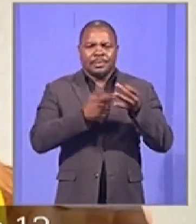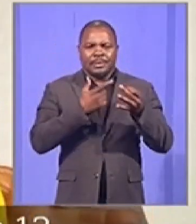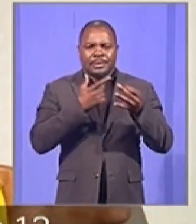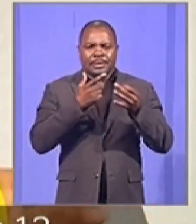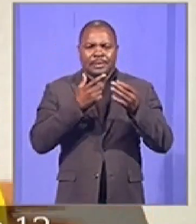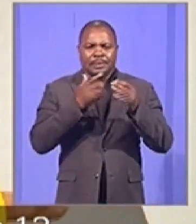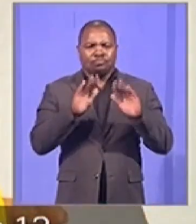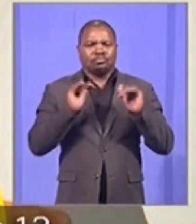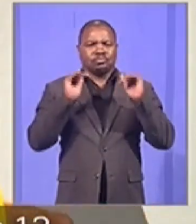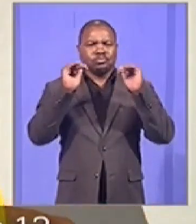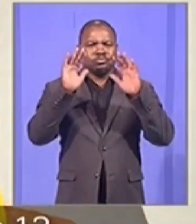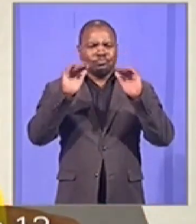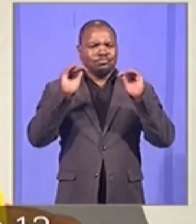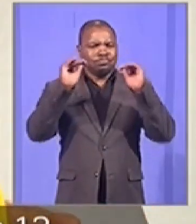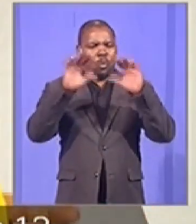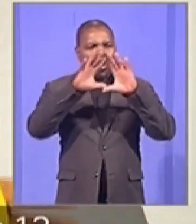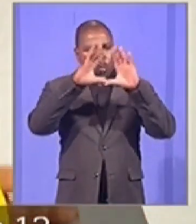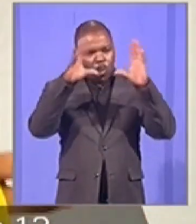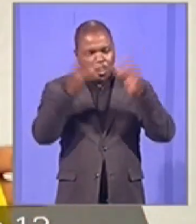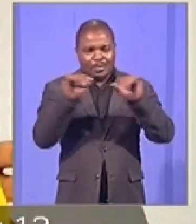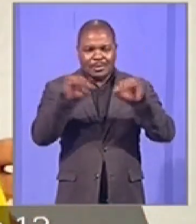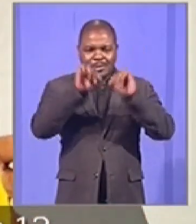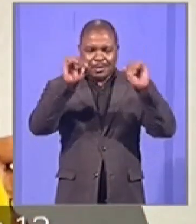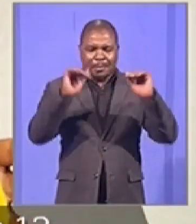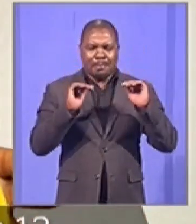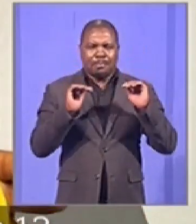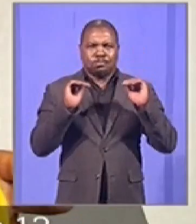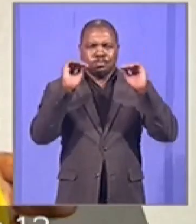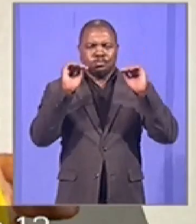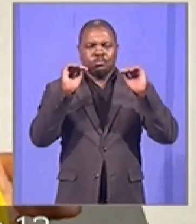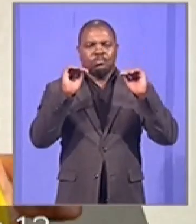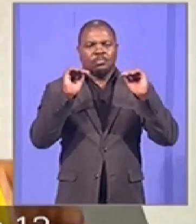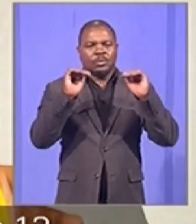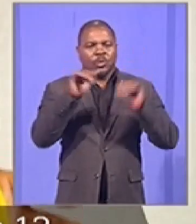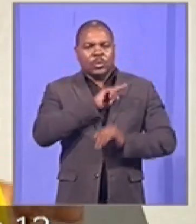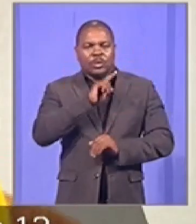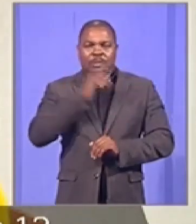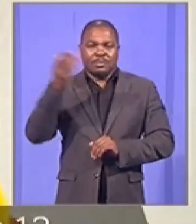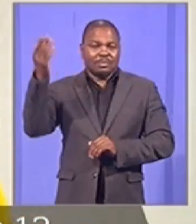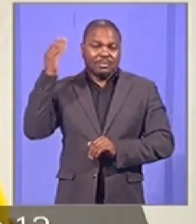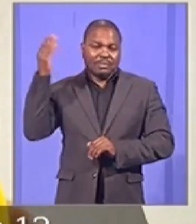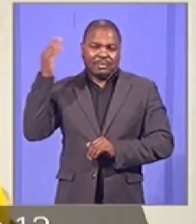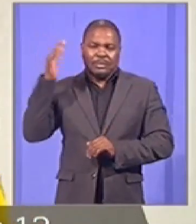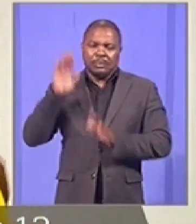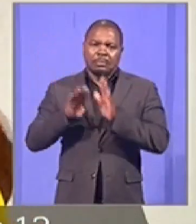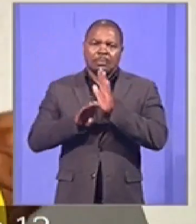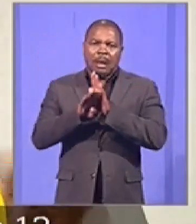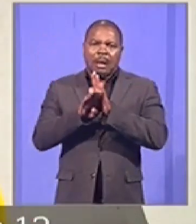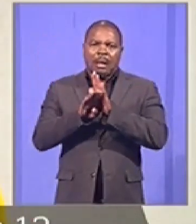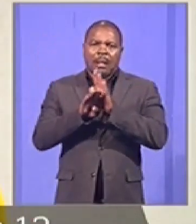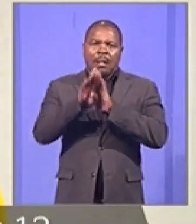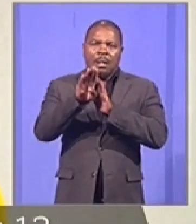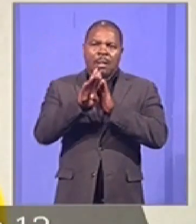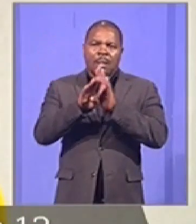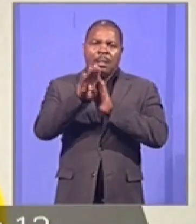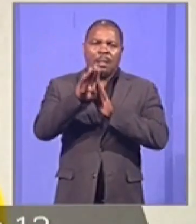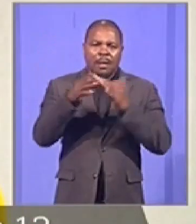improvement of the entire system, where we've been seeing it going up and up to achieve